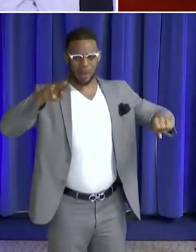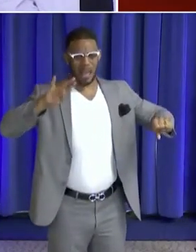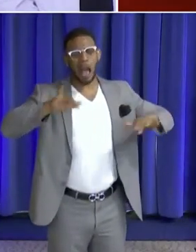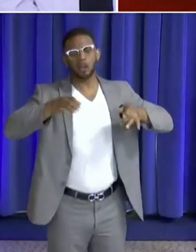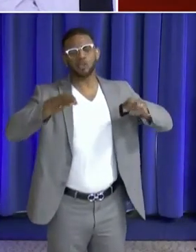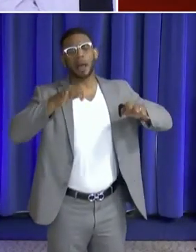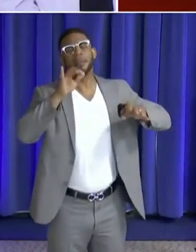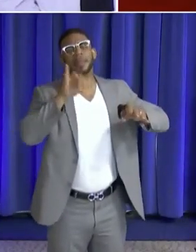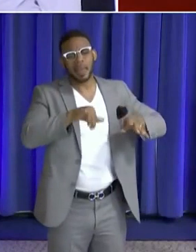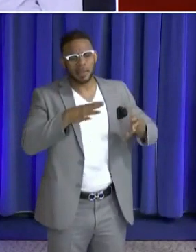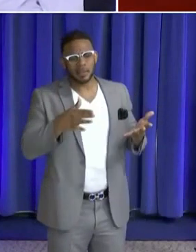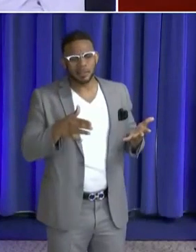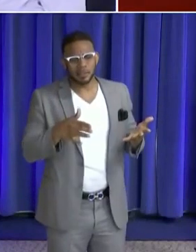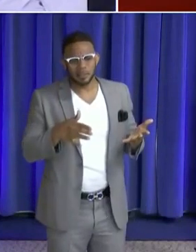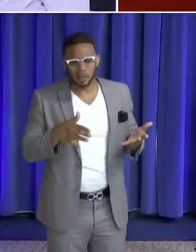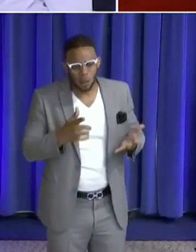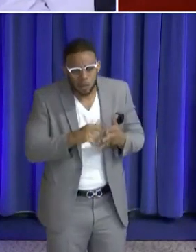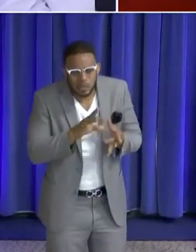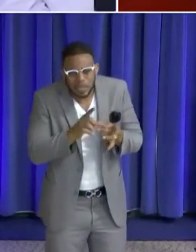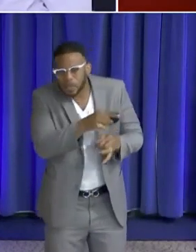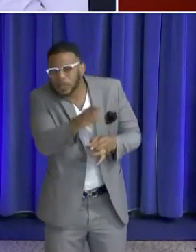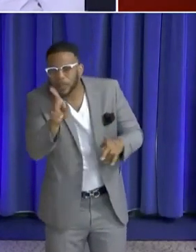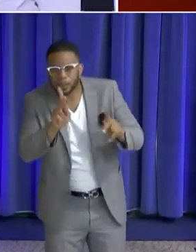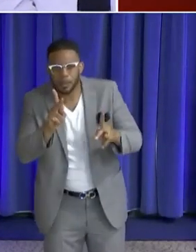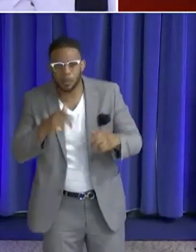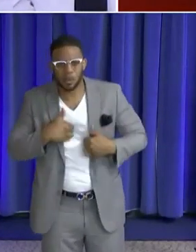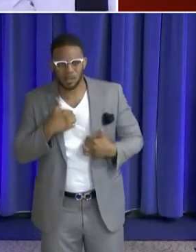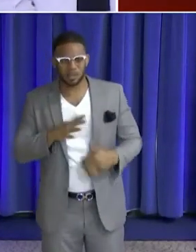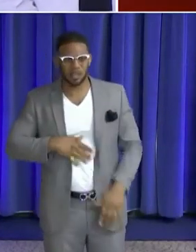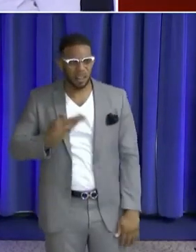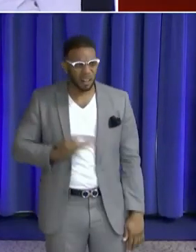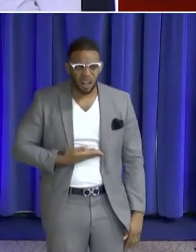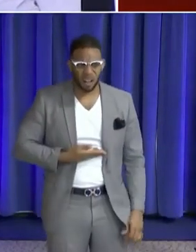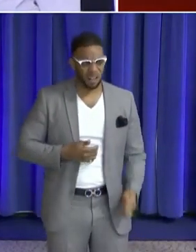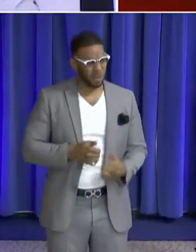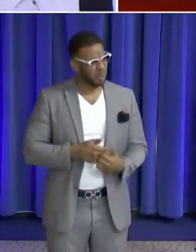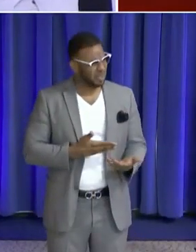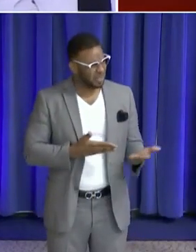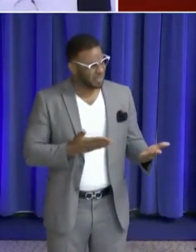that presence, and what do you say to the people that are upset with this response?